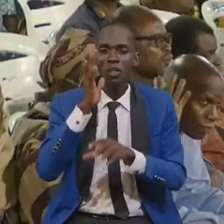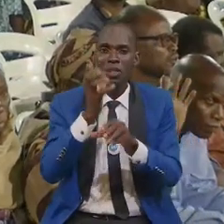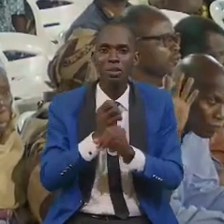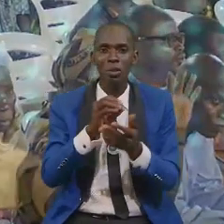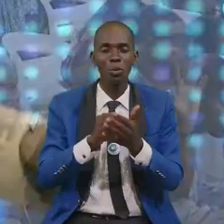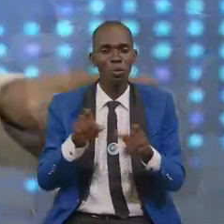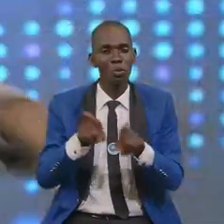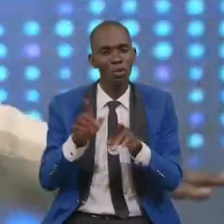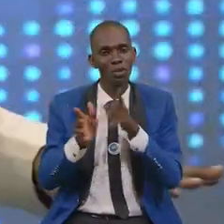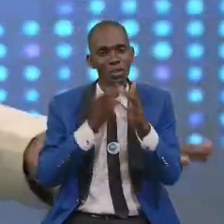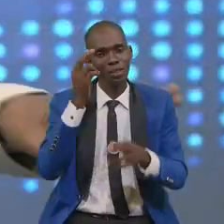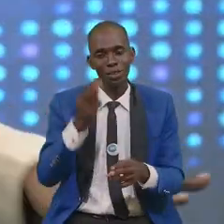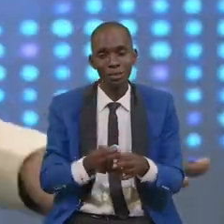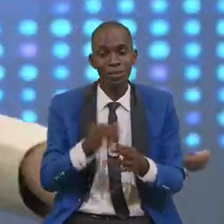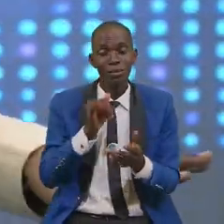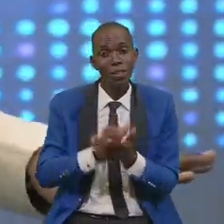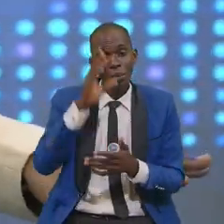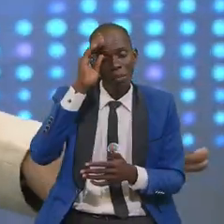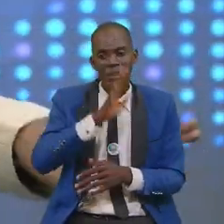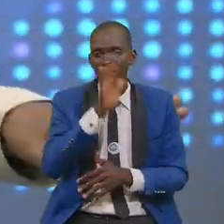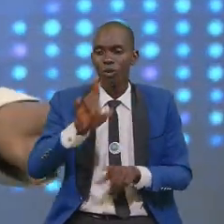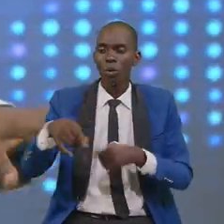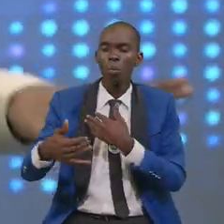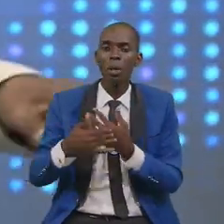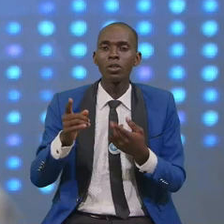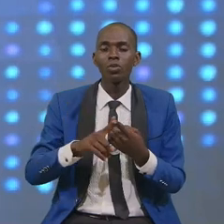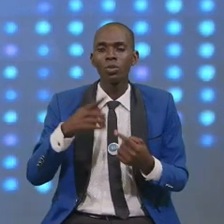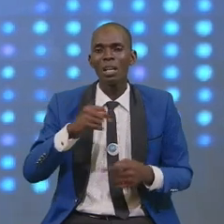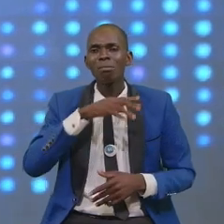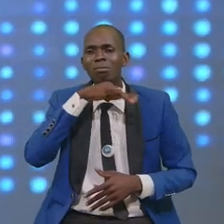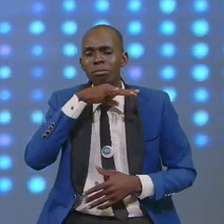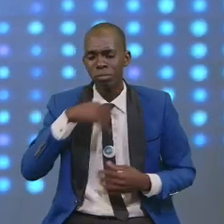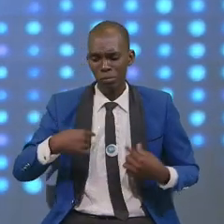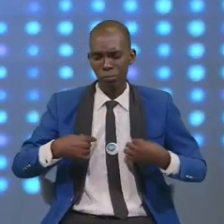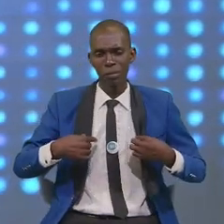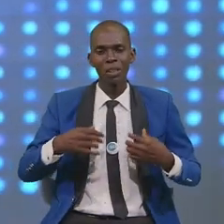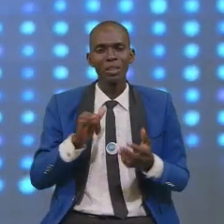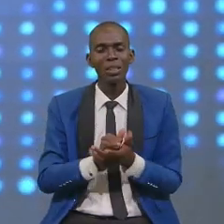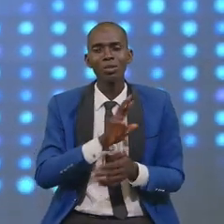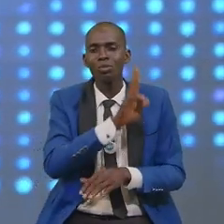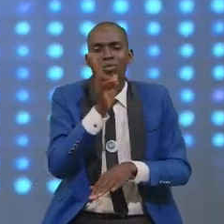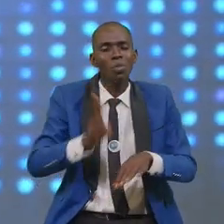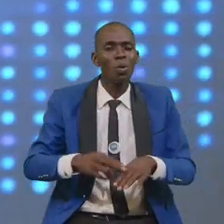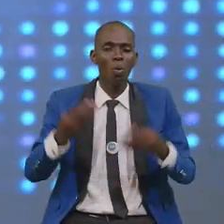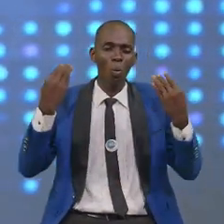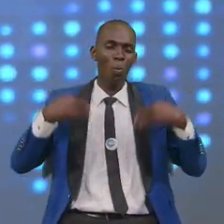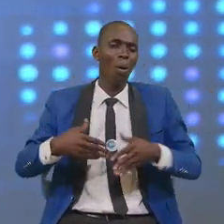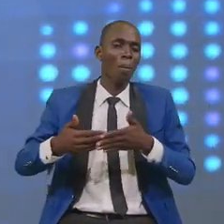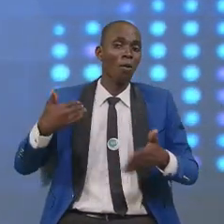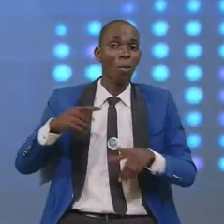to those dirty clothes that he used to put on. Now he